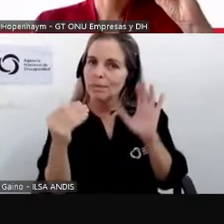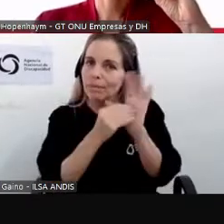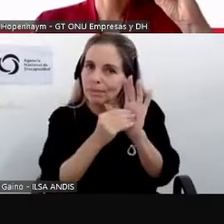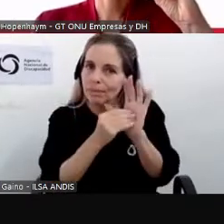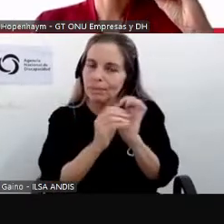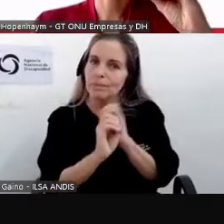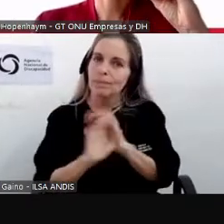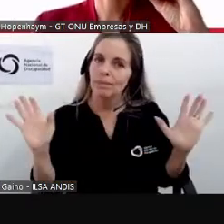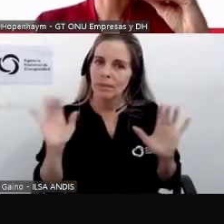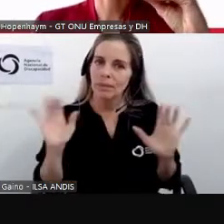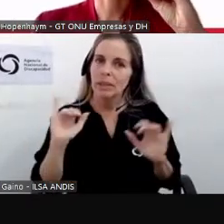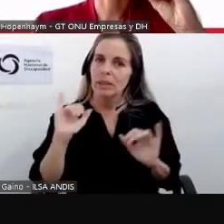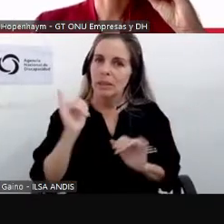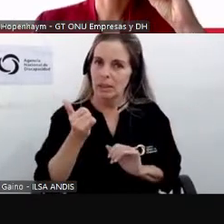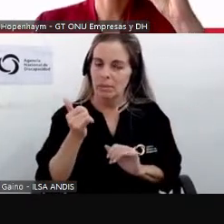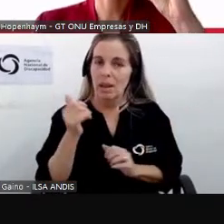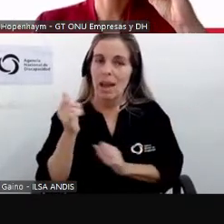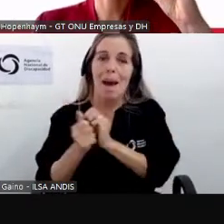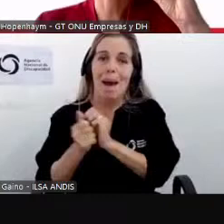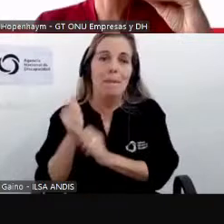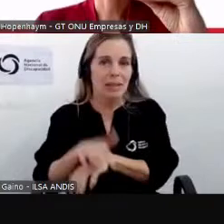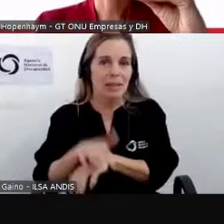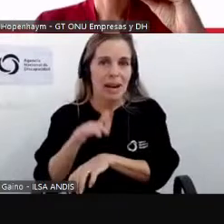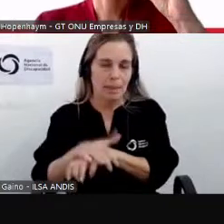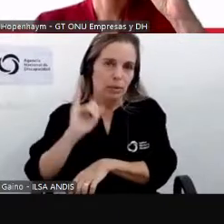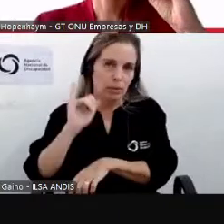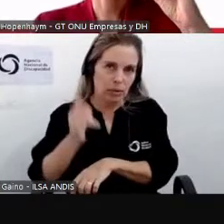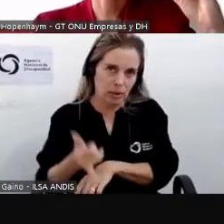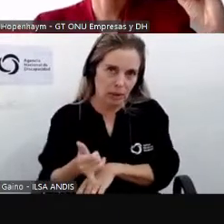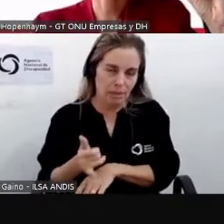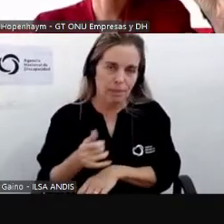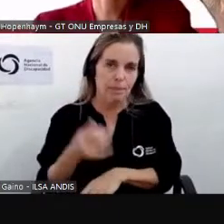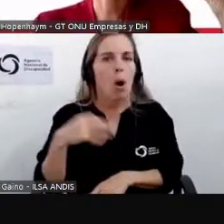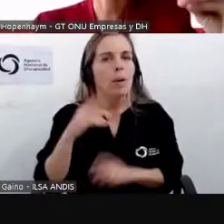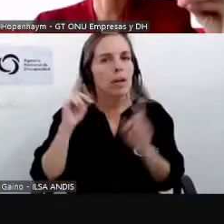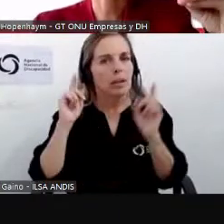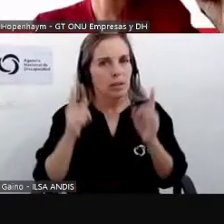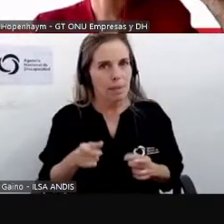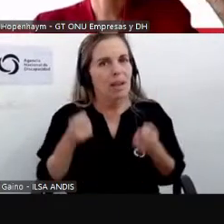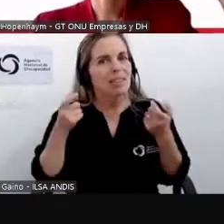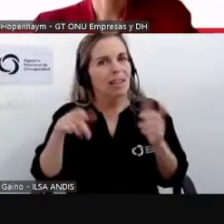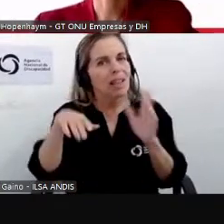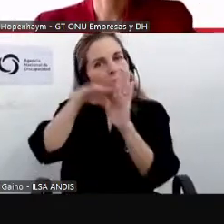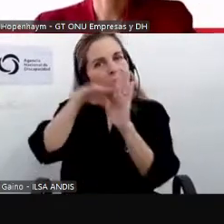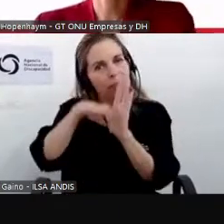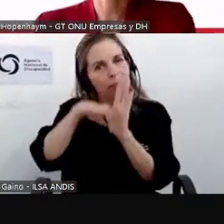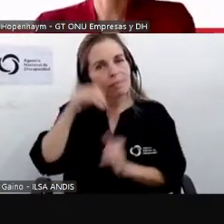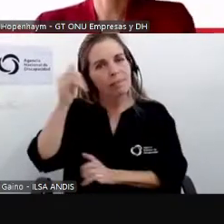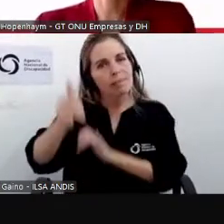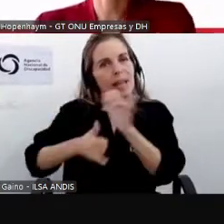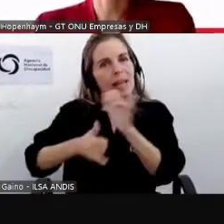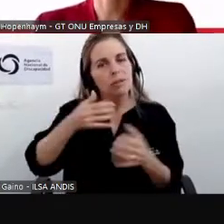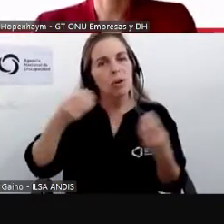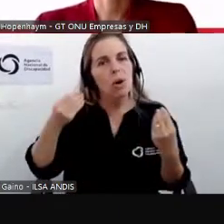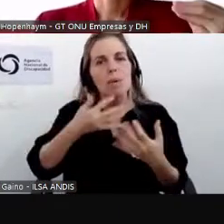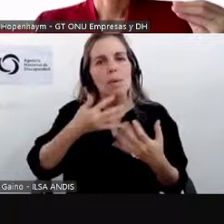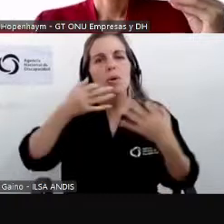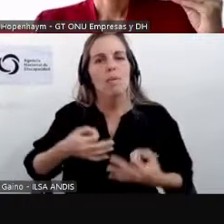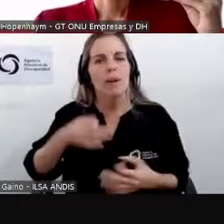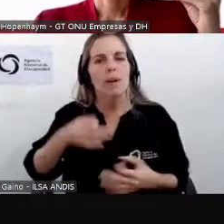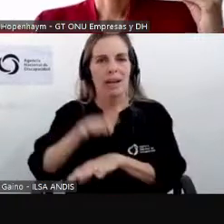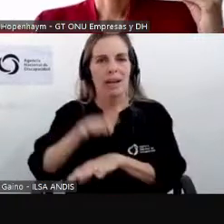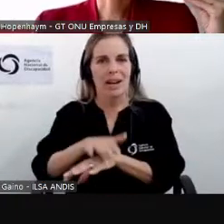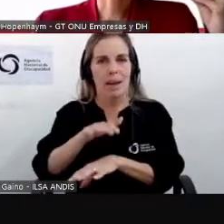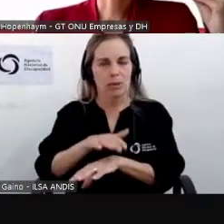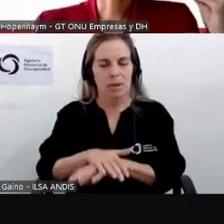adopted to the work. That is, they need to communicate those measures, particularly to those affected or their representatives. Now,